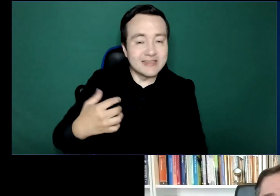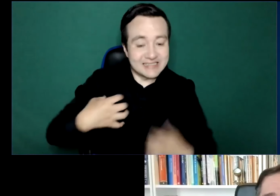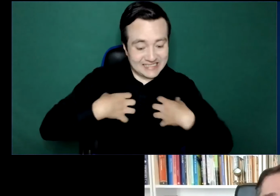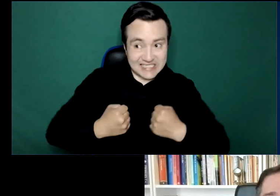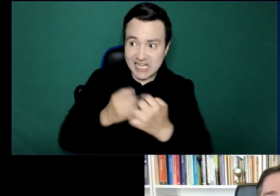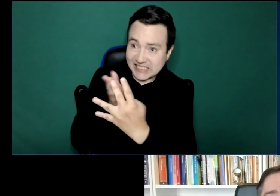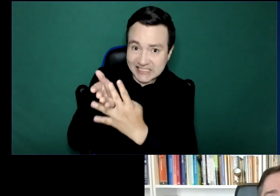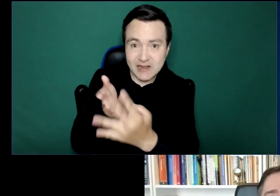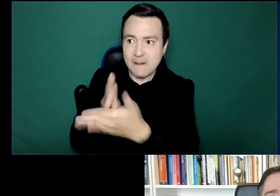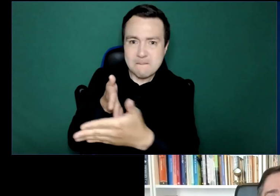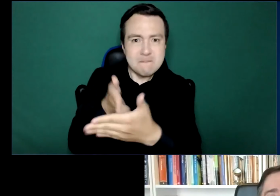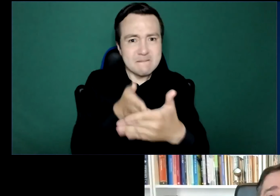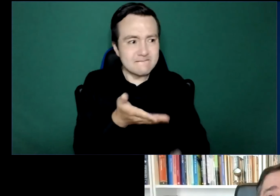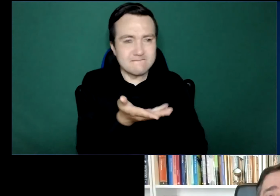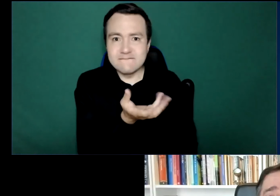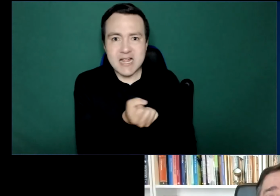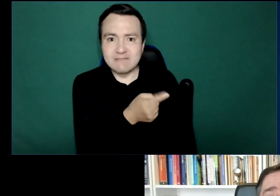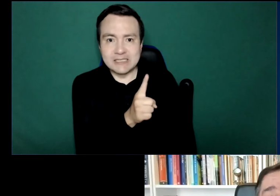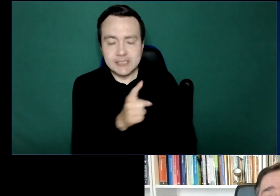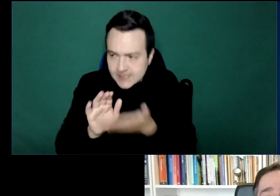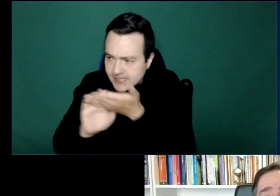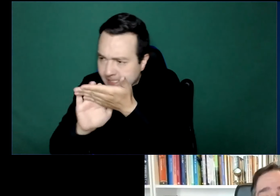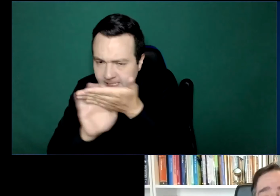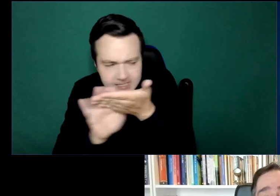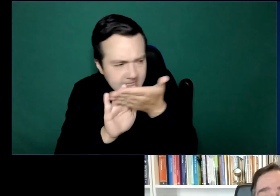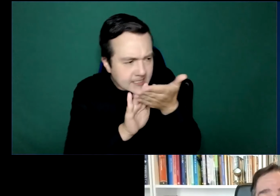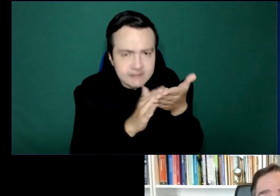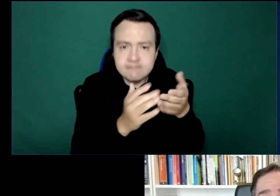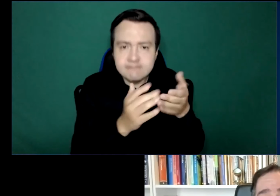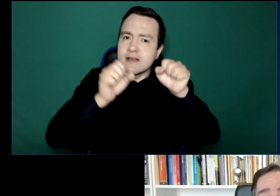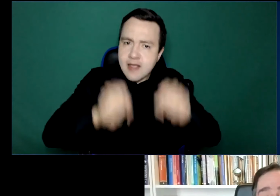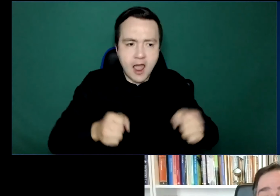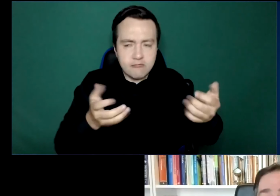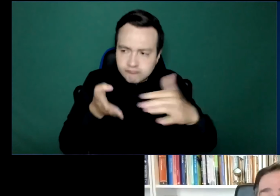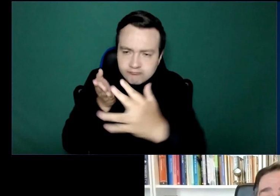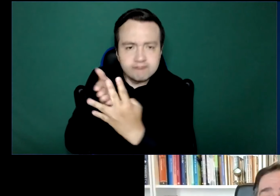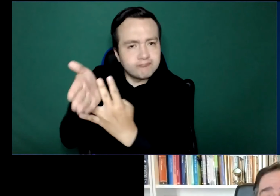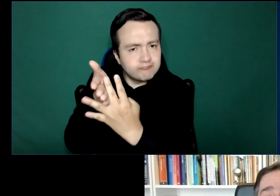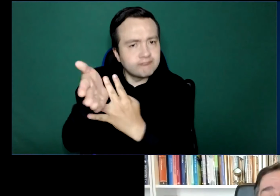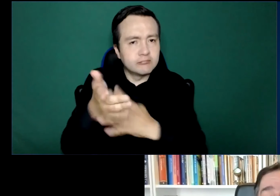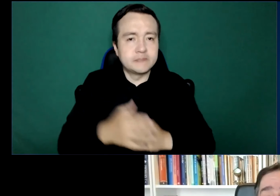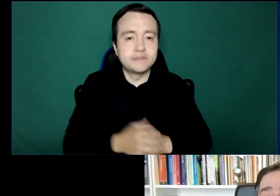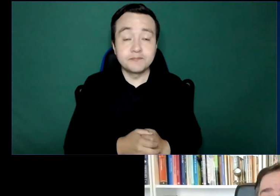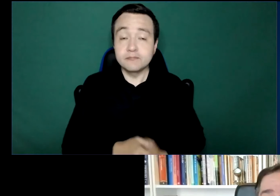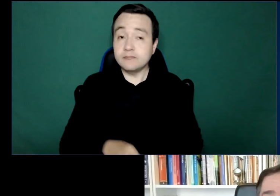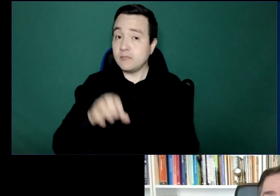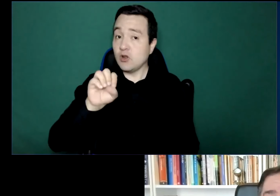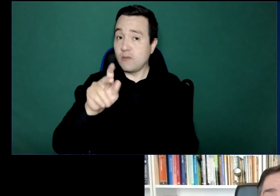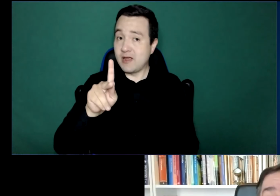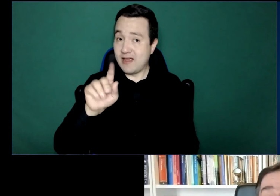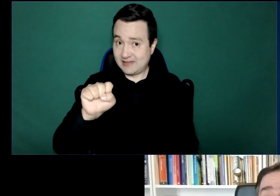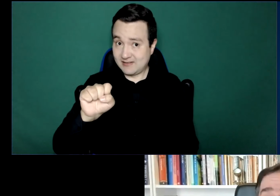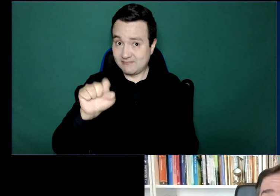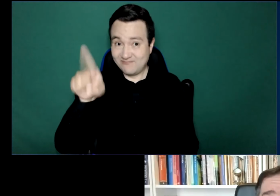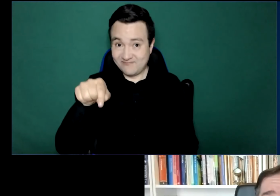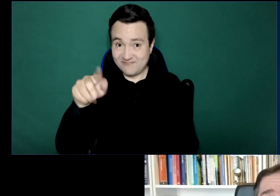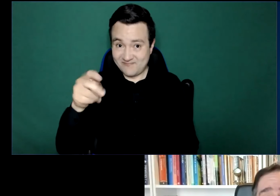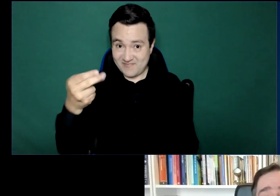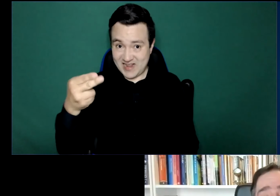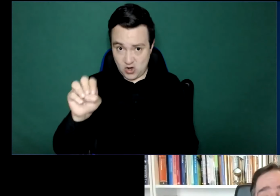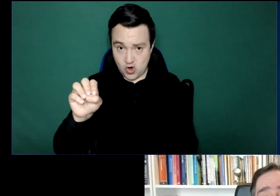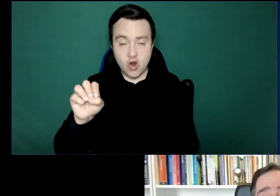the topic of this first seminar. The universal health approach has been reaffirmed by PAHO since